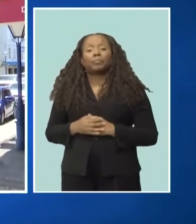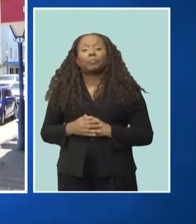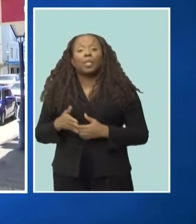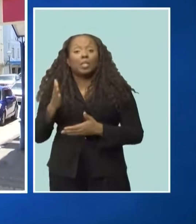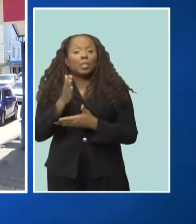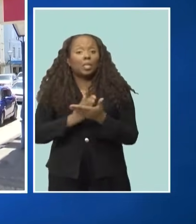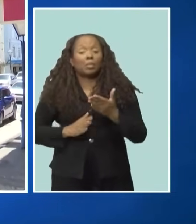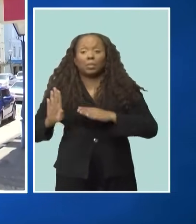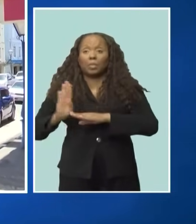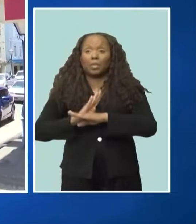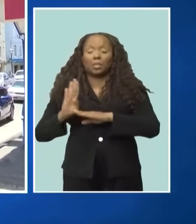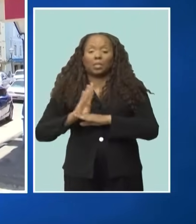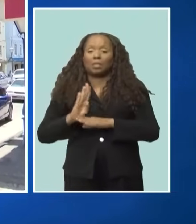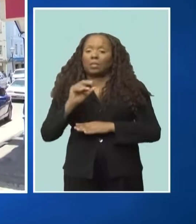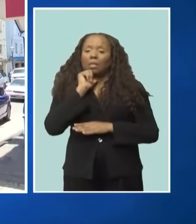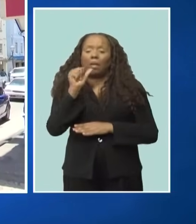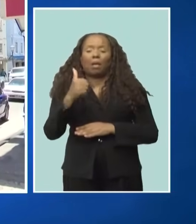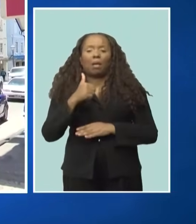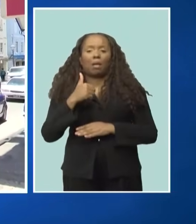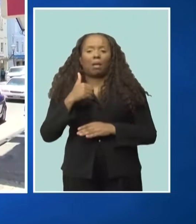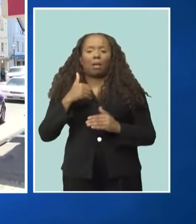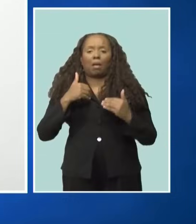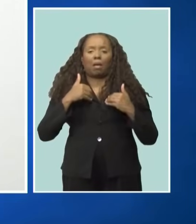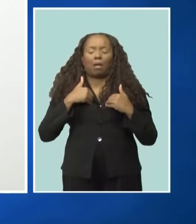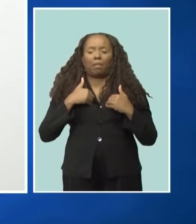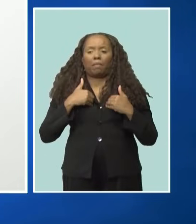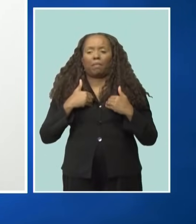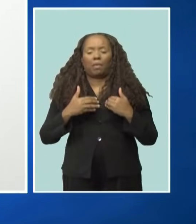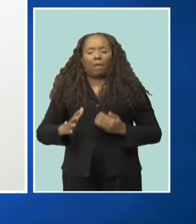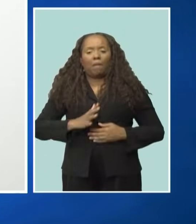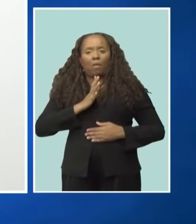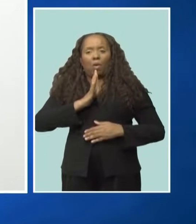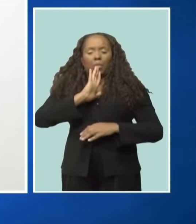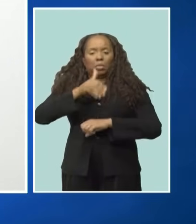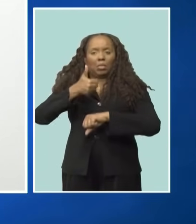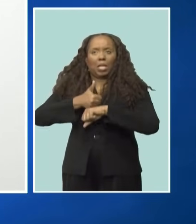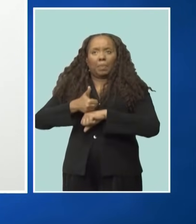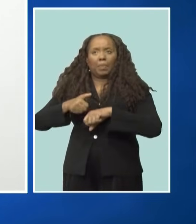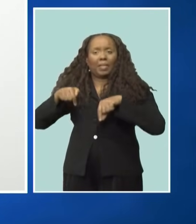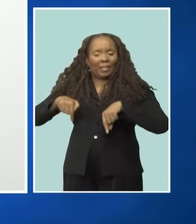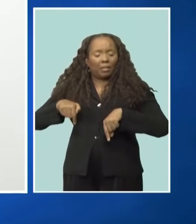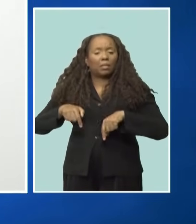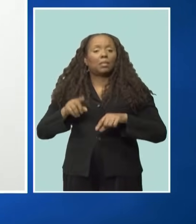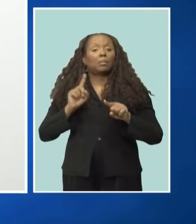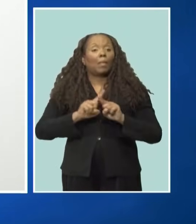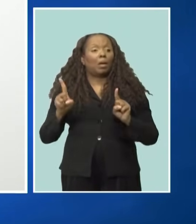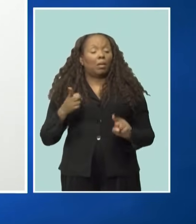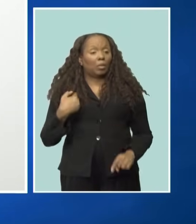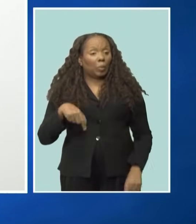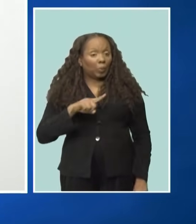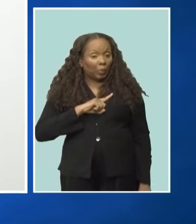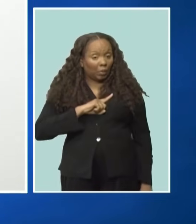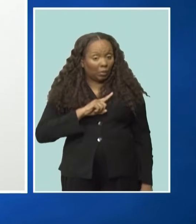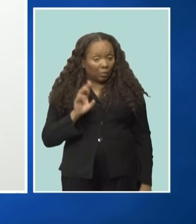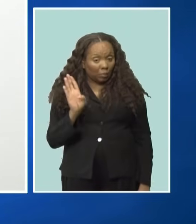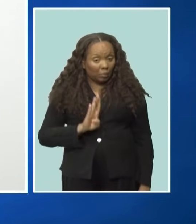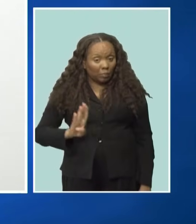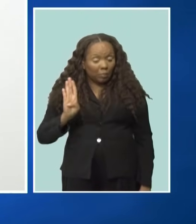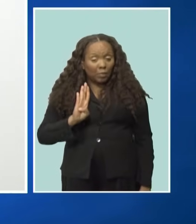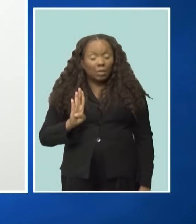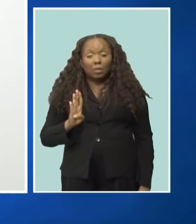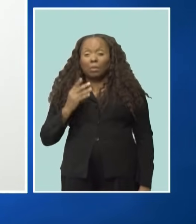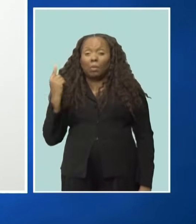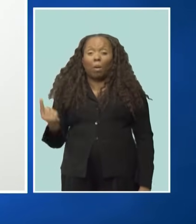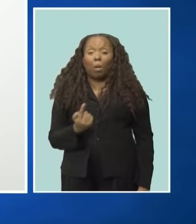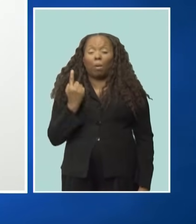ground, but because of Barbados, how we are ideally set up where we every year train a